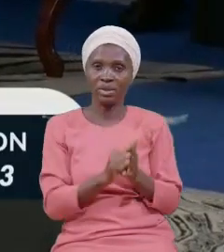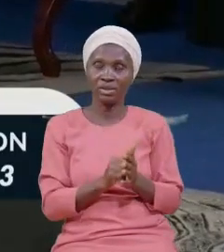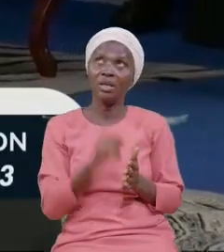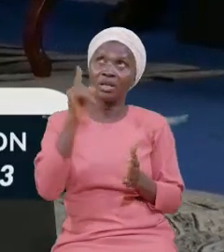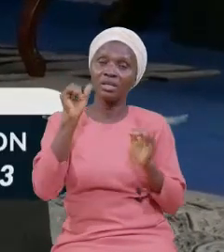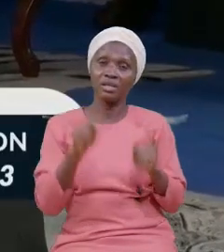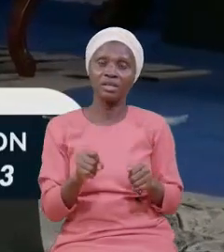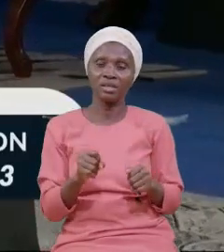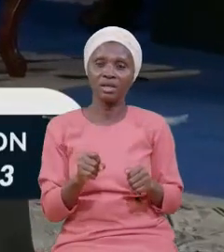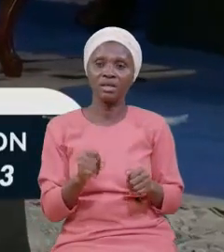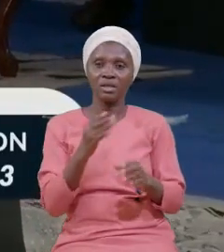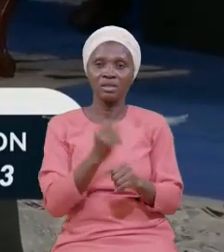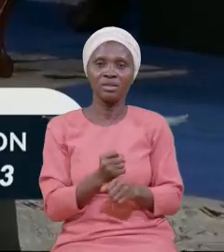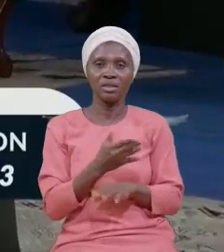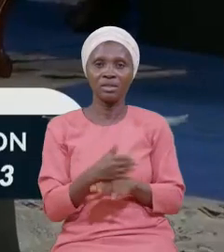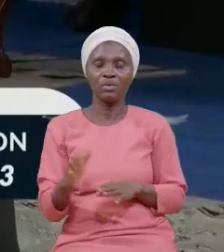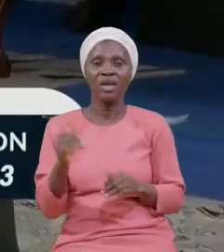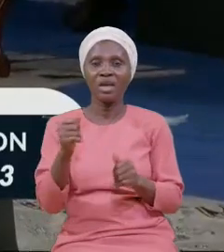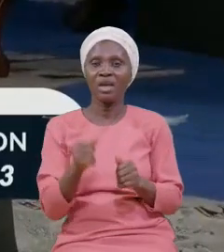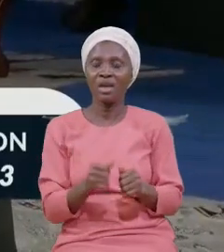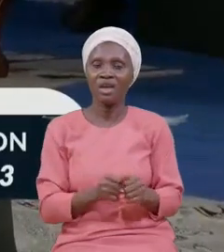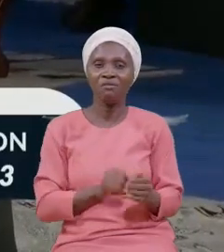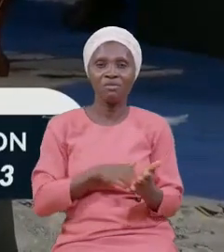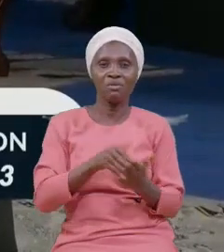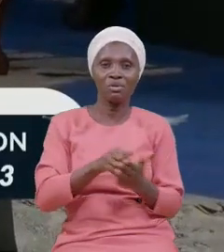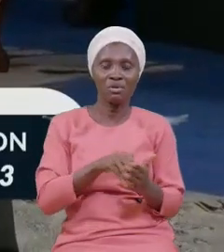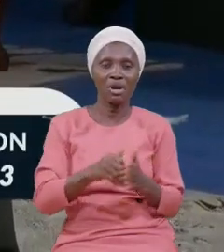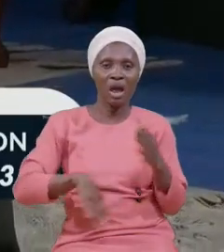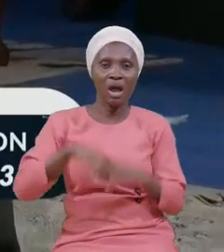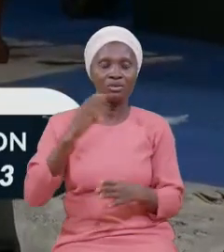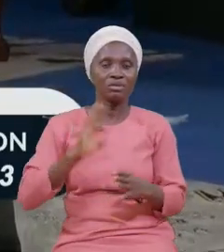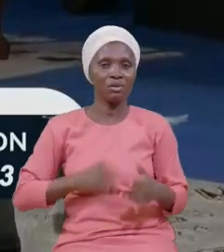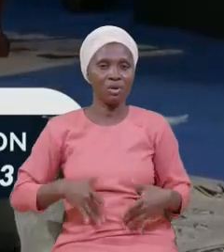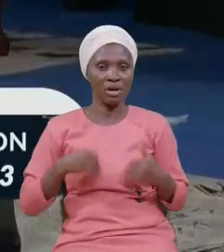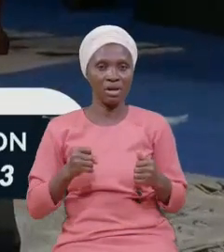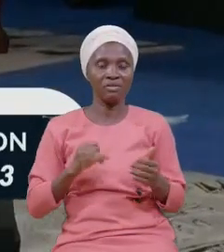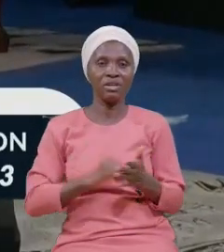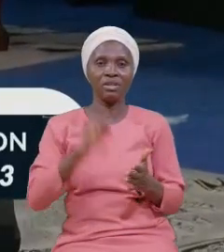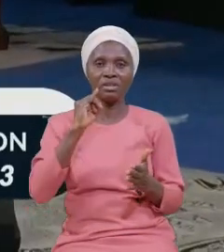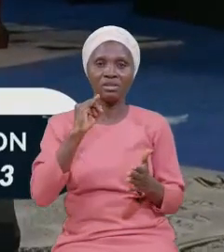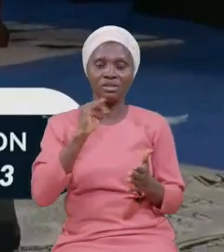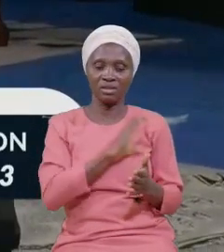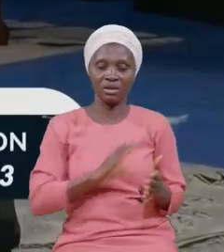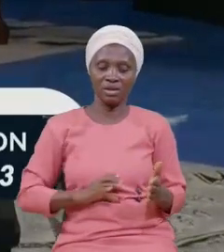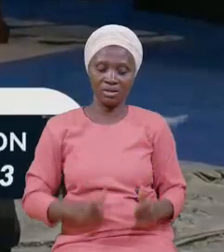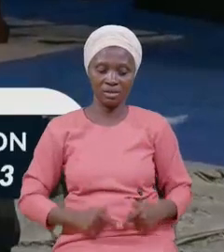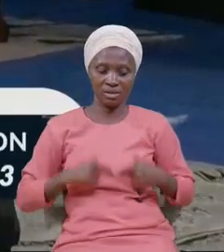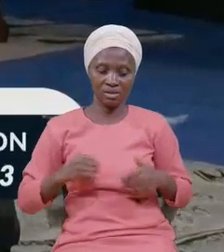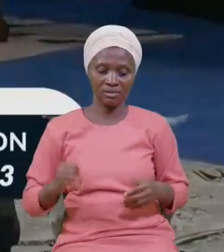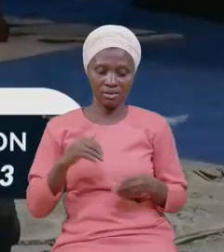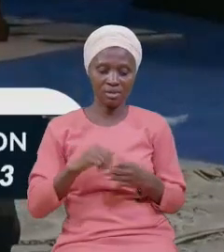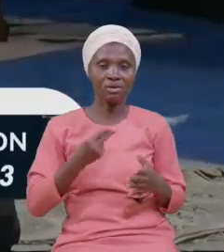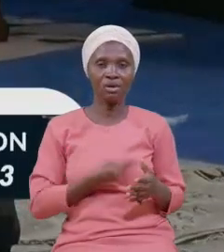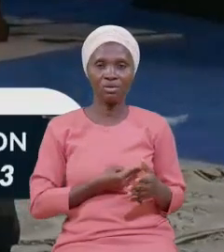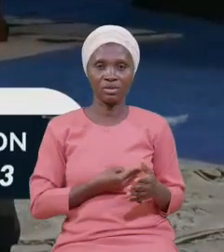every imperfection from our lives, is Christ dwelling in us. And the apostle